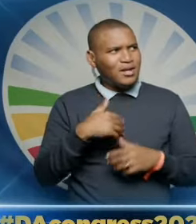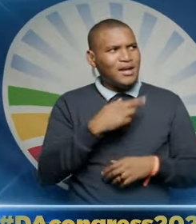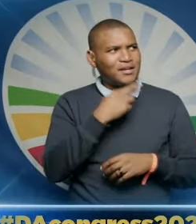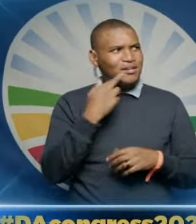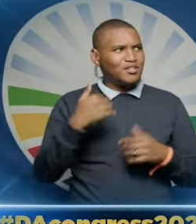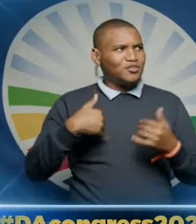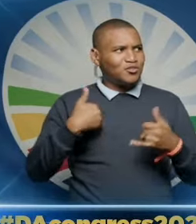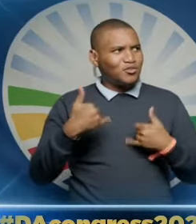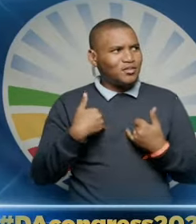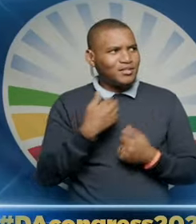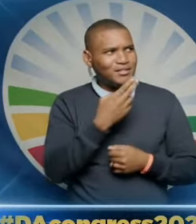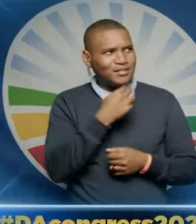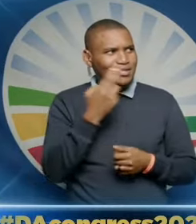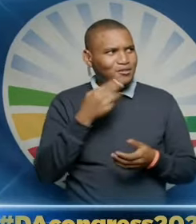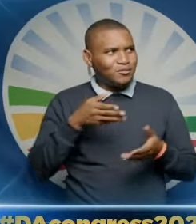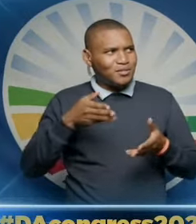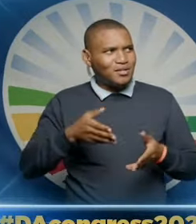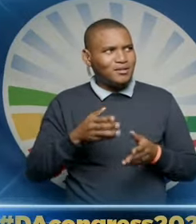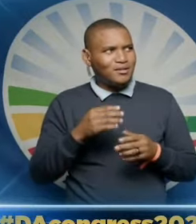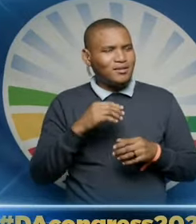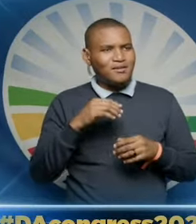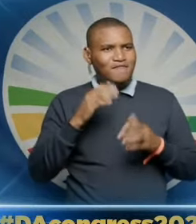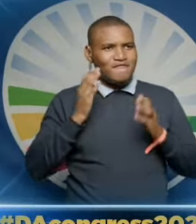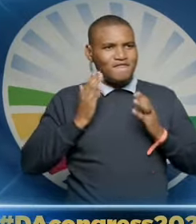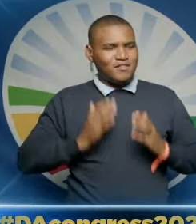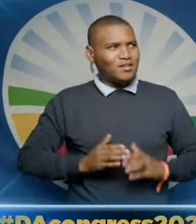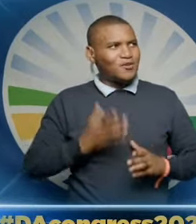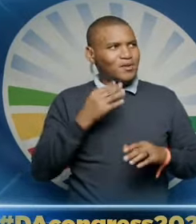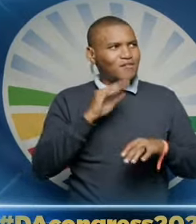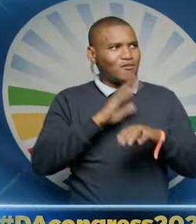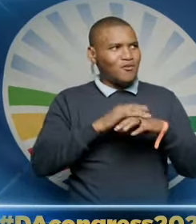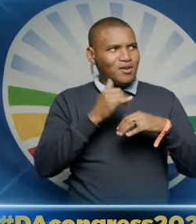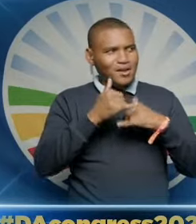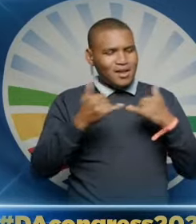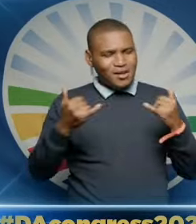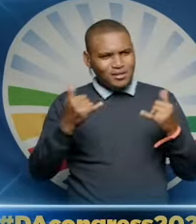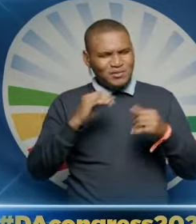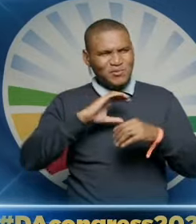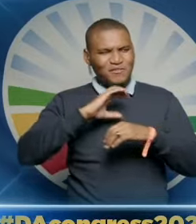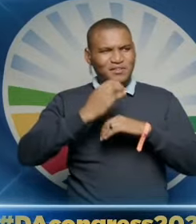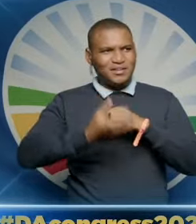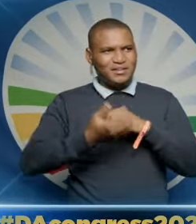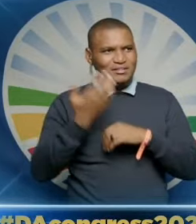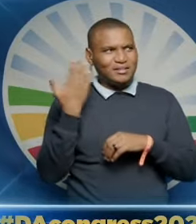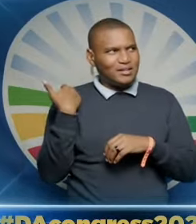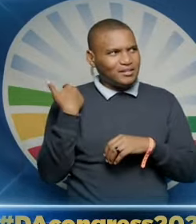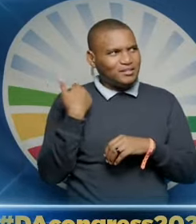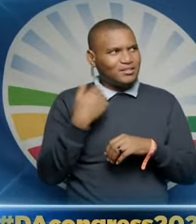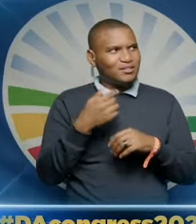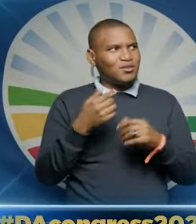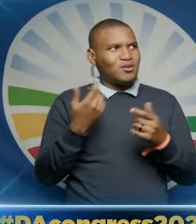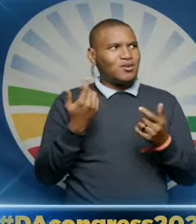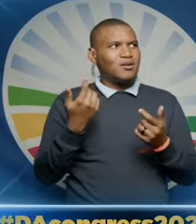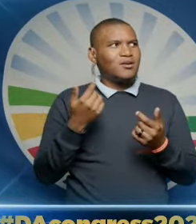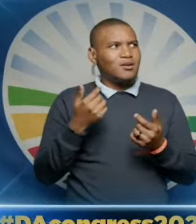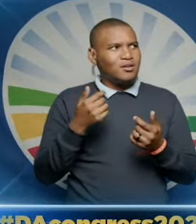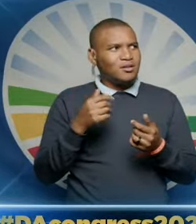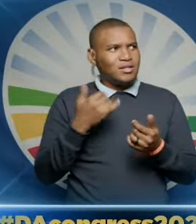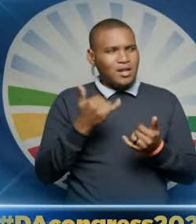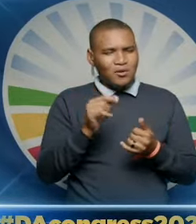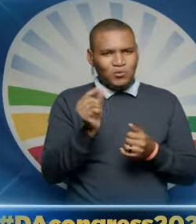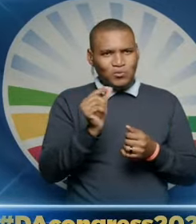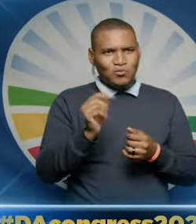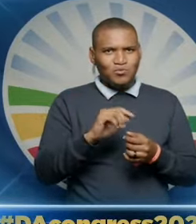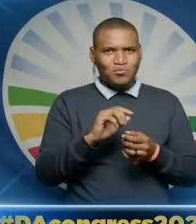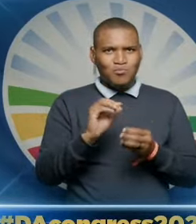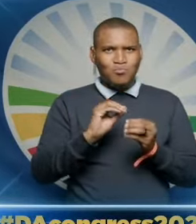it, and I think it's nice to be back in person. We had a virtual Congress the last time around, and I think it really gives us a nice vibe as we move towards the election.